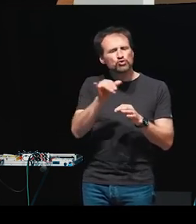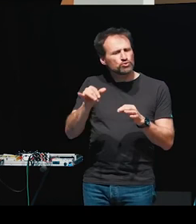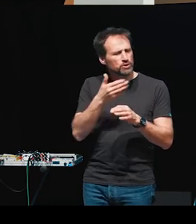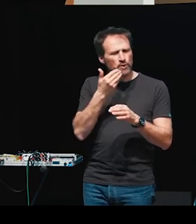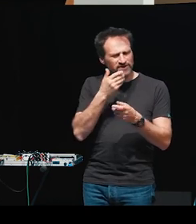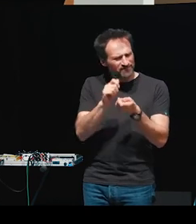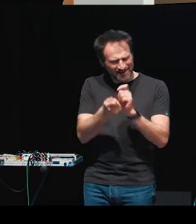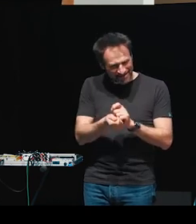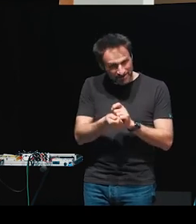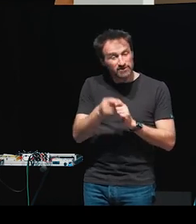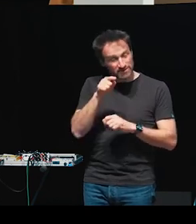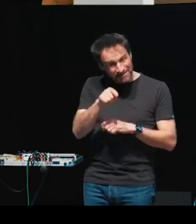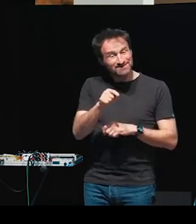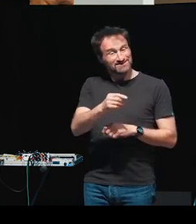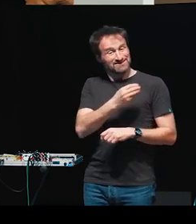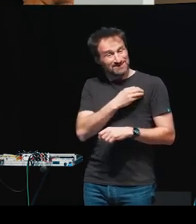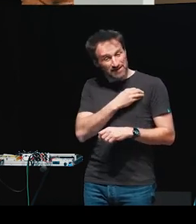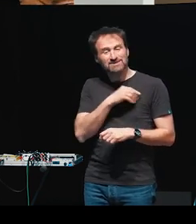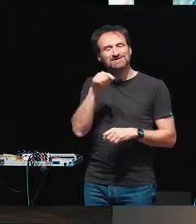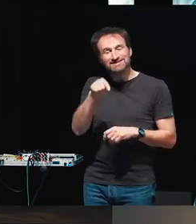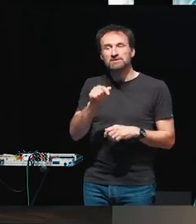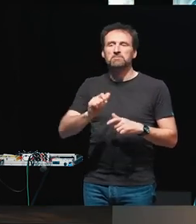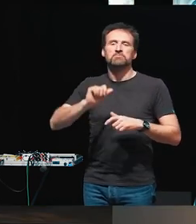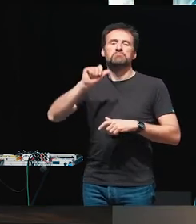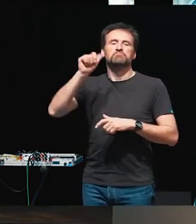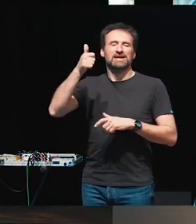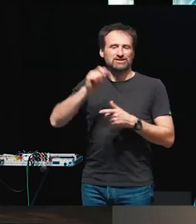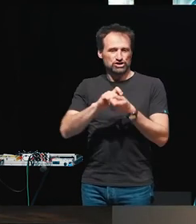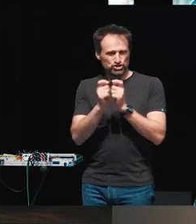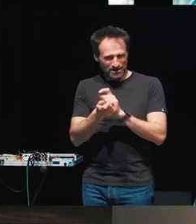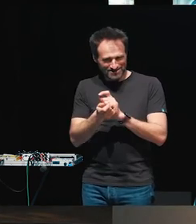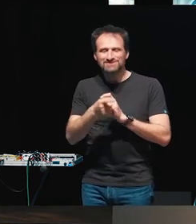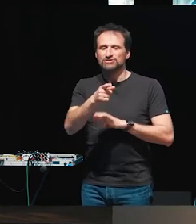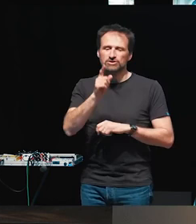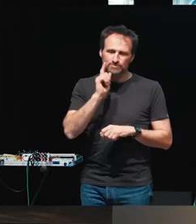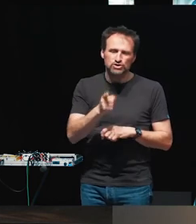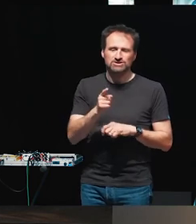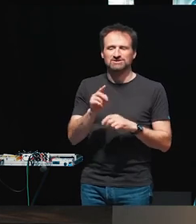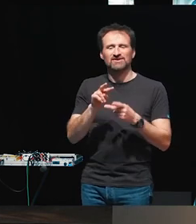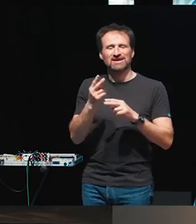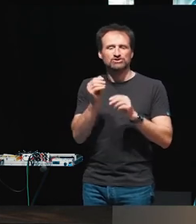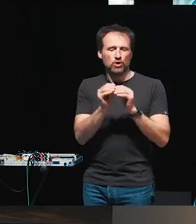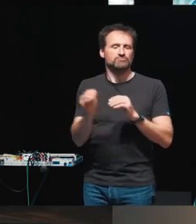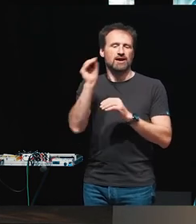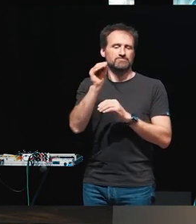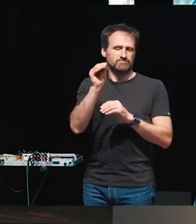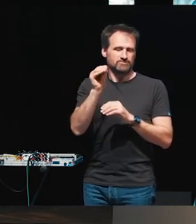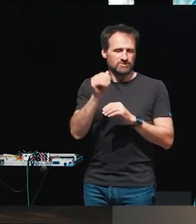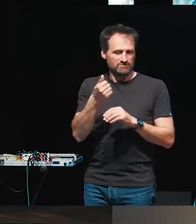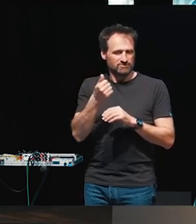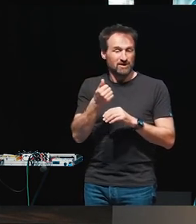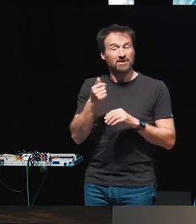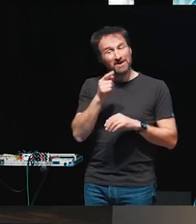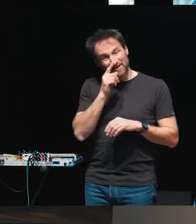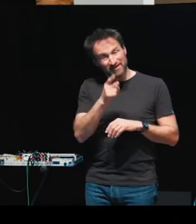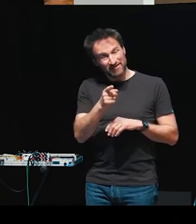you do, it's going to tell you, this is a major change, so you have to bump that version. So upgrading